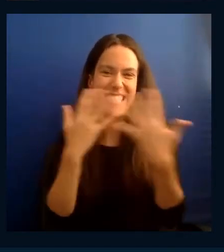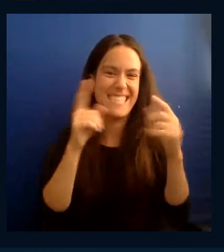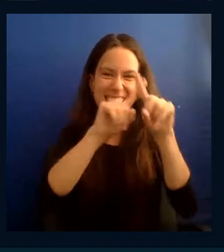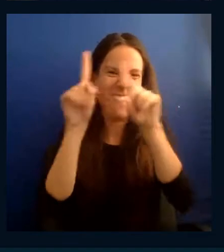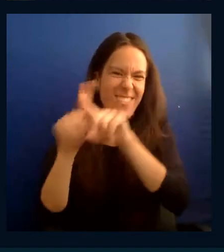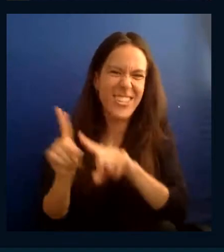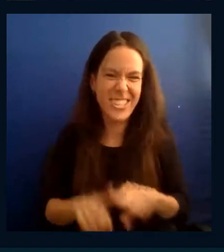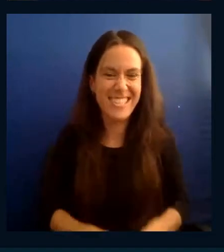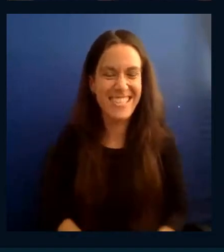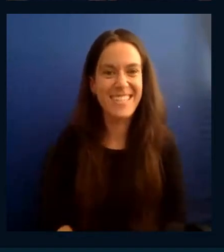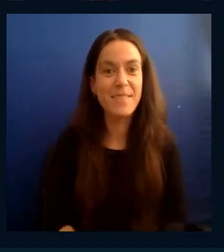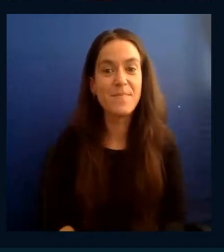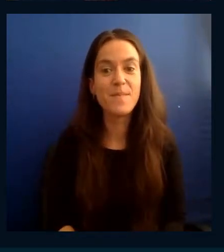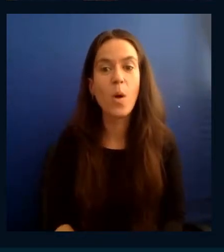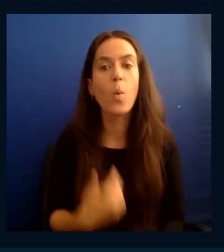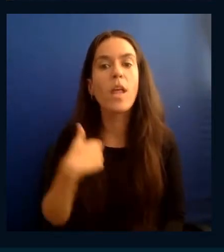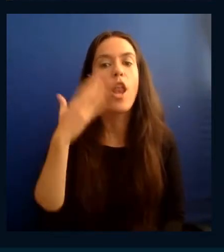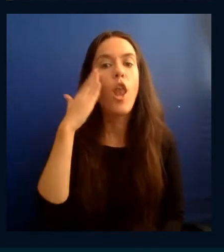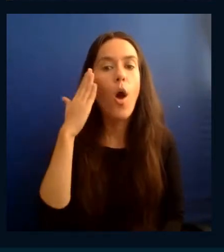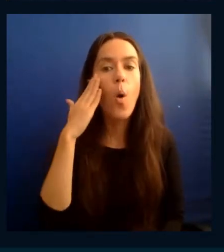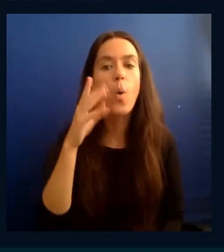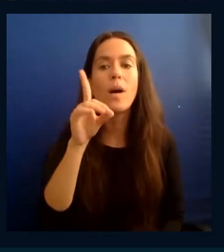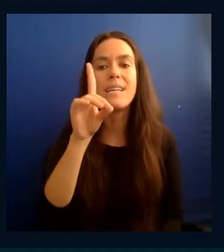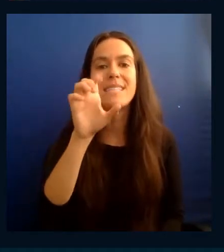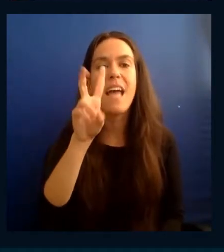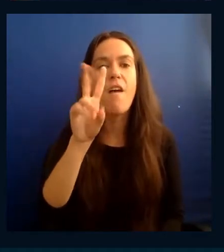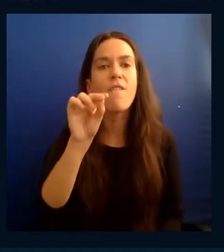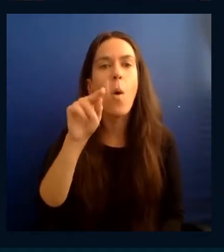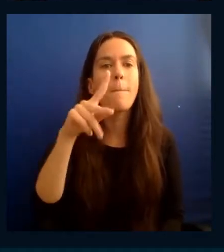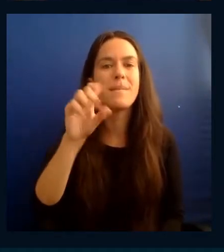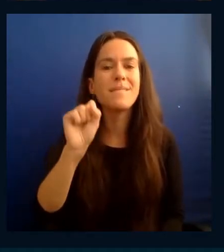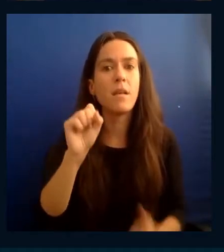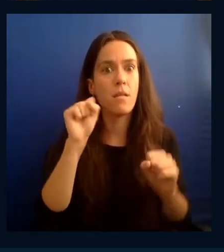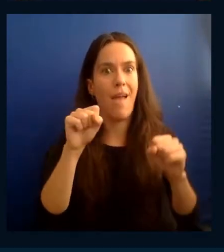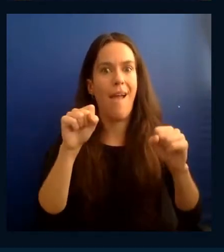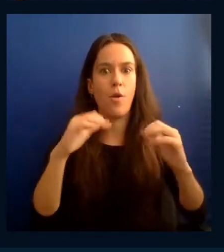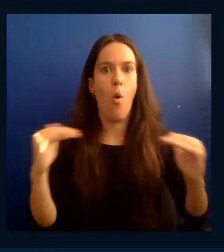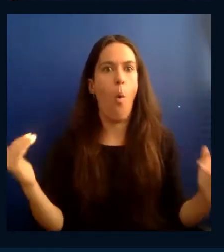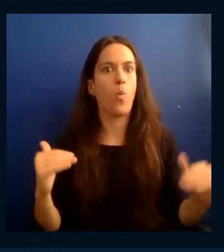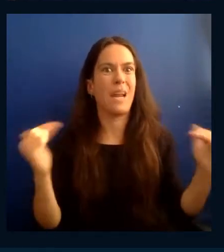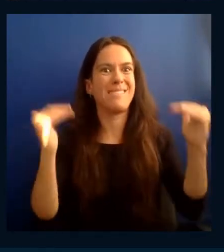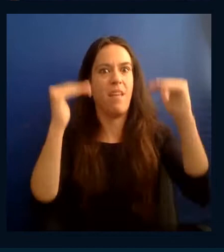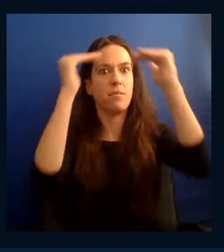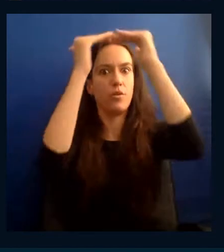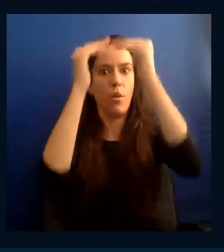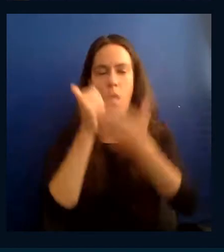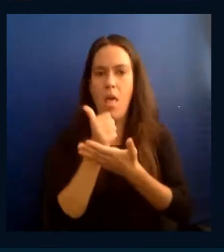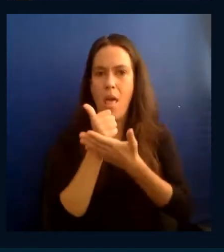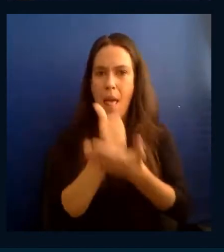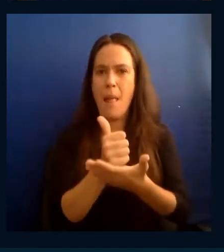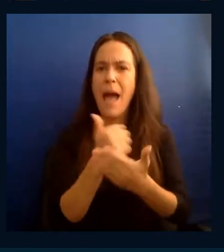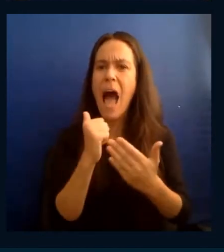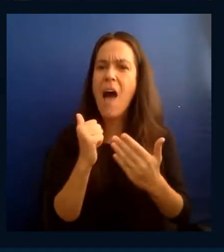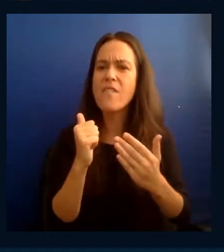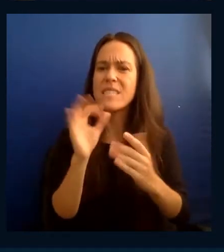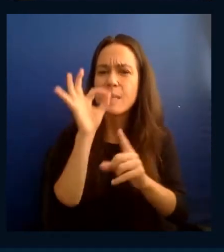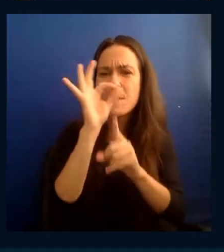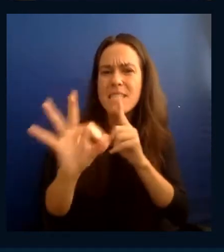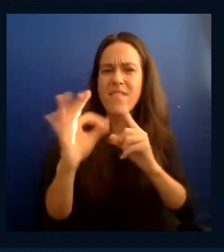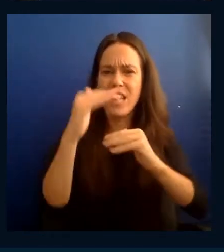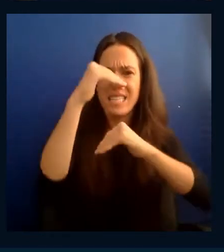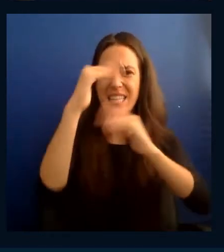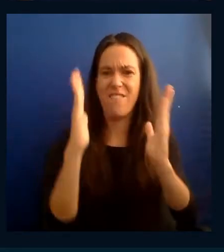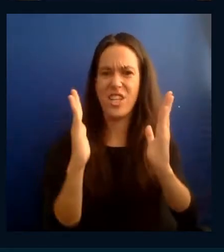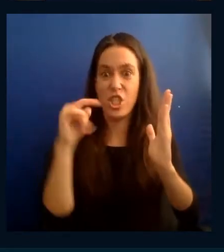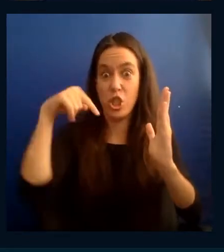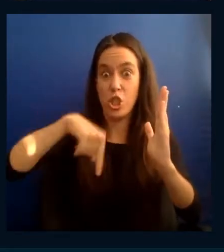DevOps, we know, can do quite a bit for our organizations. And we have a very specific definition of DevOps that we use here at Microsoft.